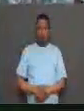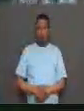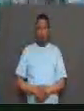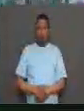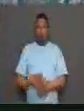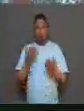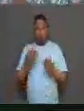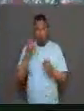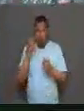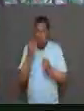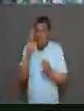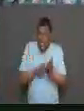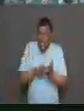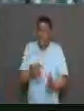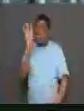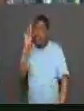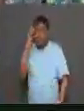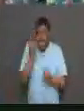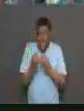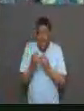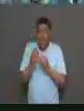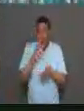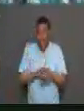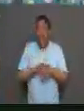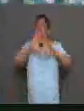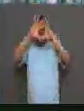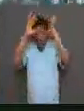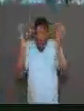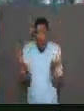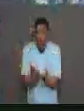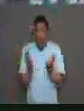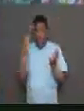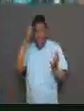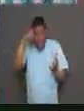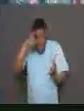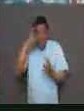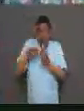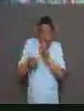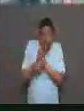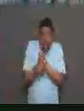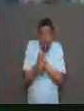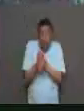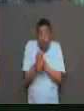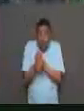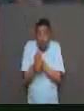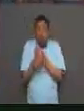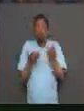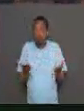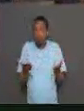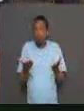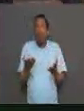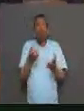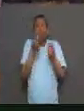By the end of 2007, the global AIDS epidemic had orphaned more